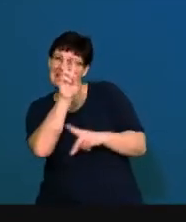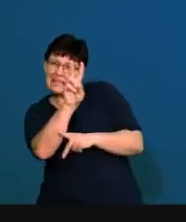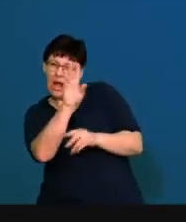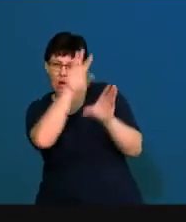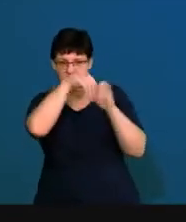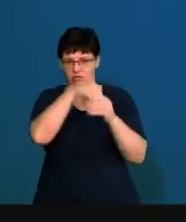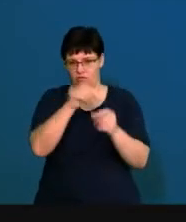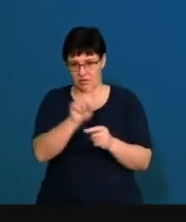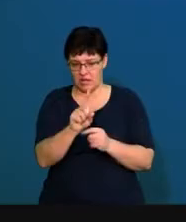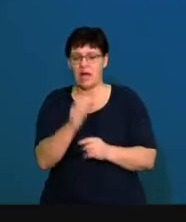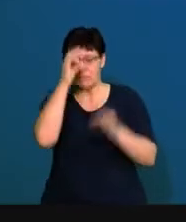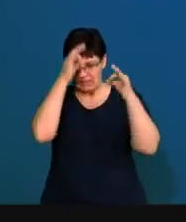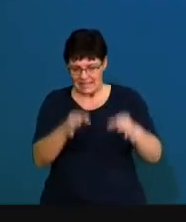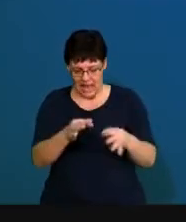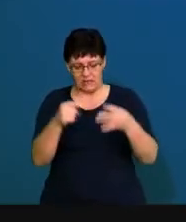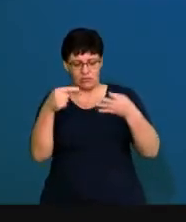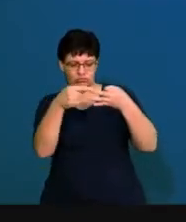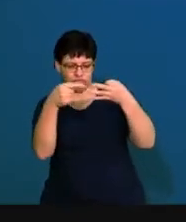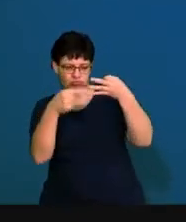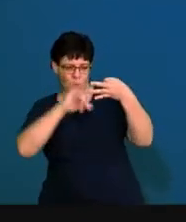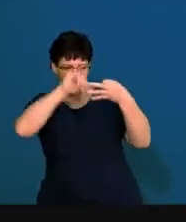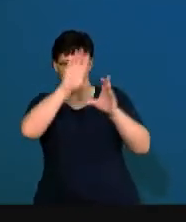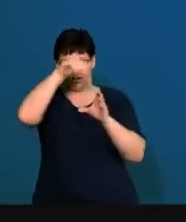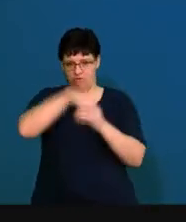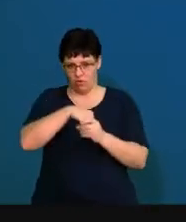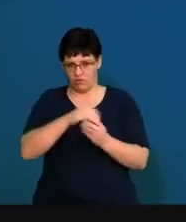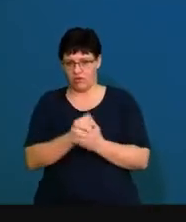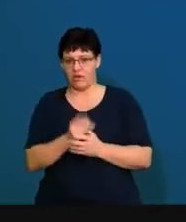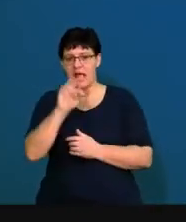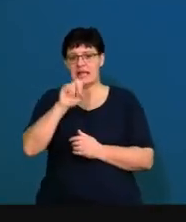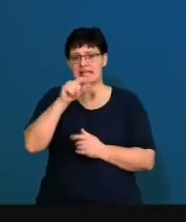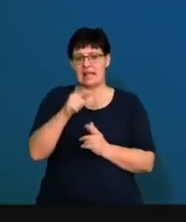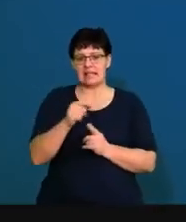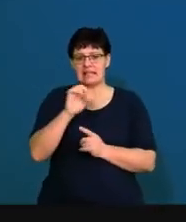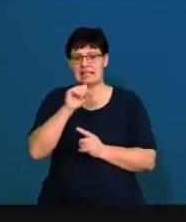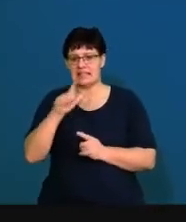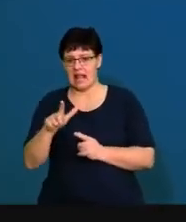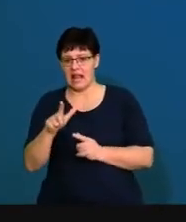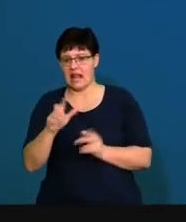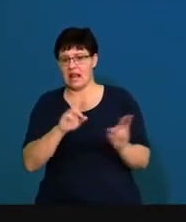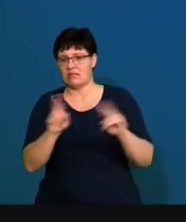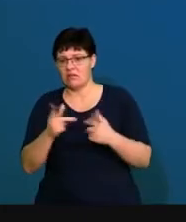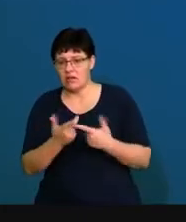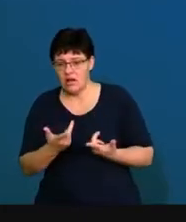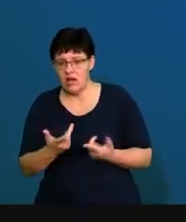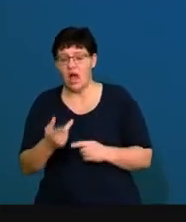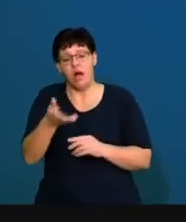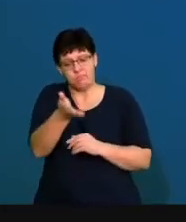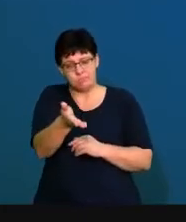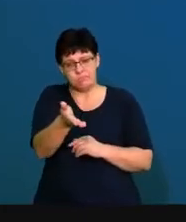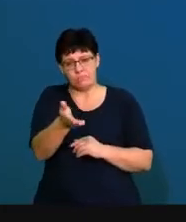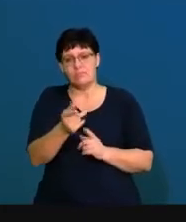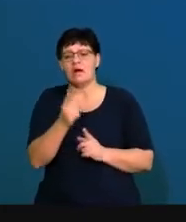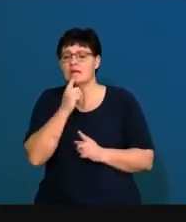you and then decide as to which one is applicable. So we are given the net cell reaction in this case. So the net cell